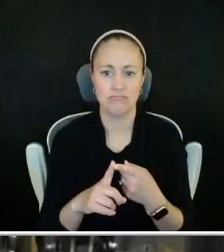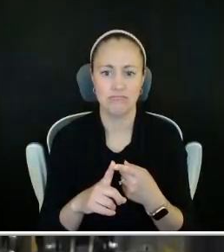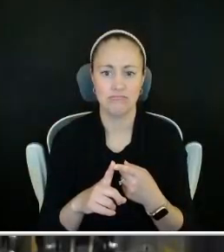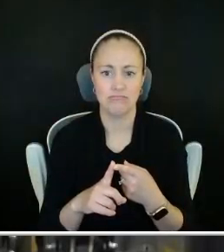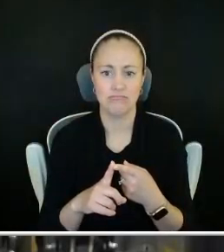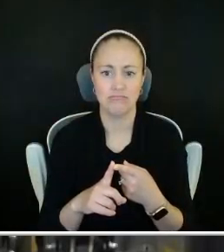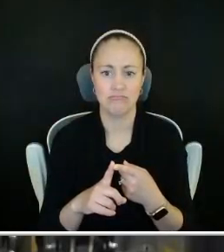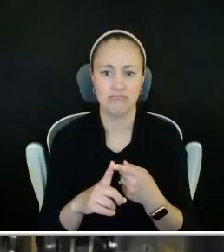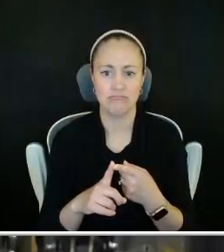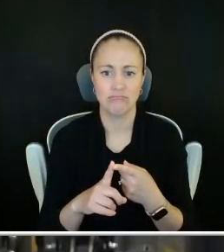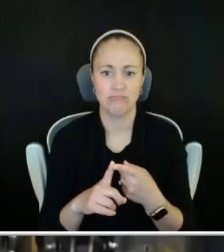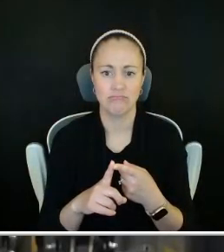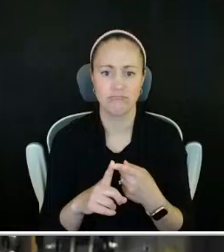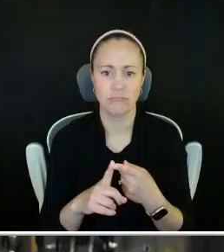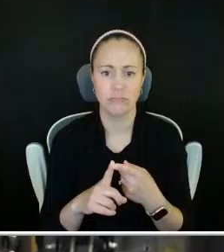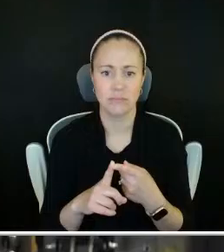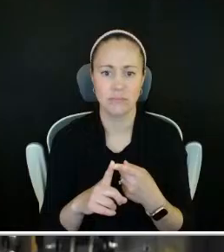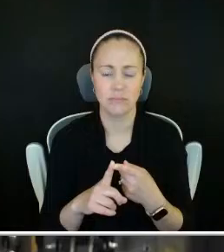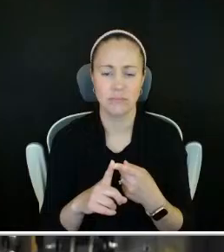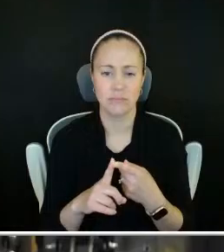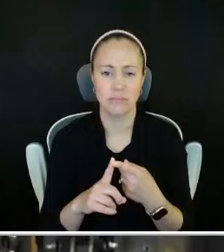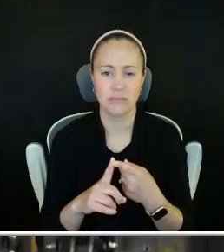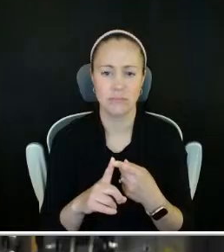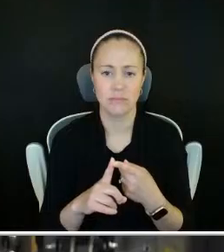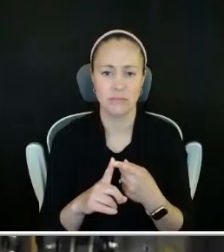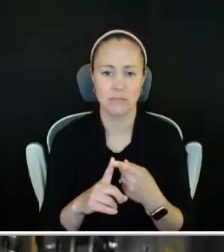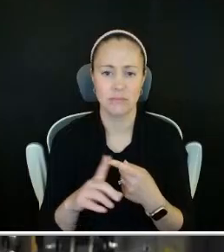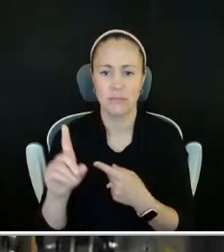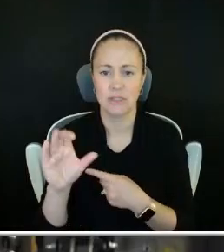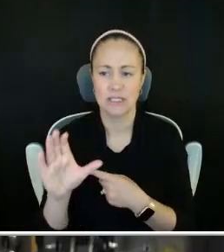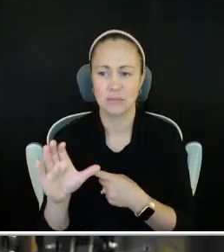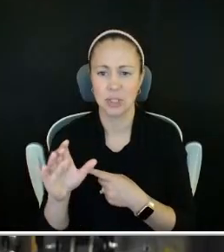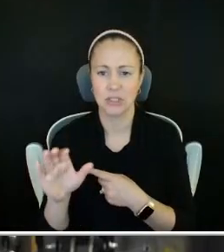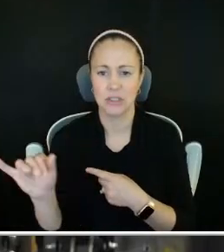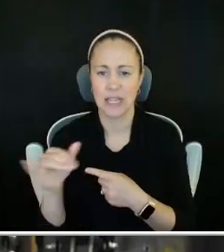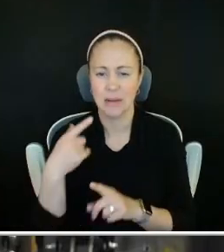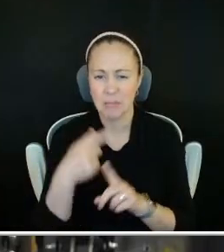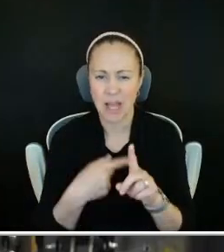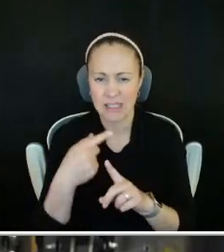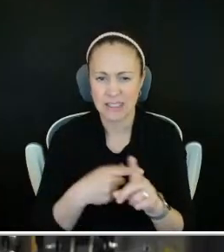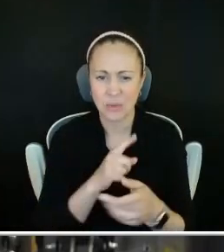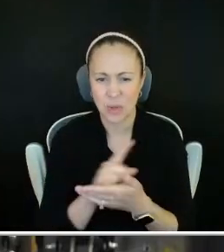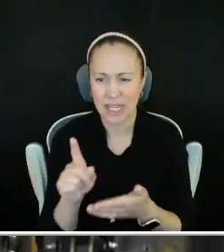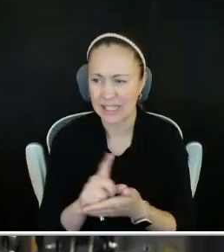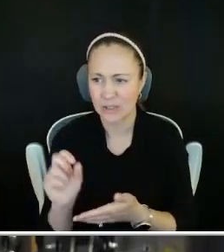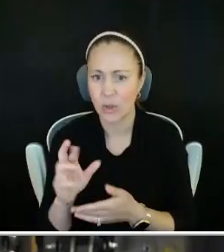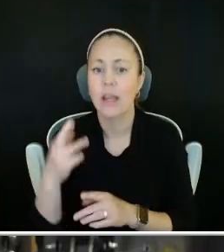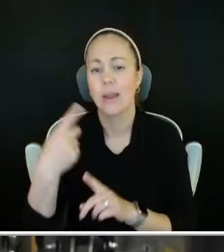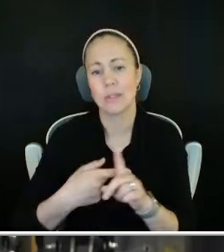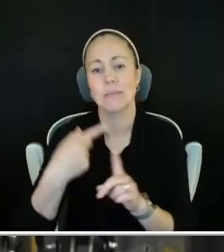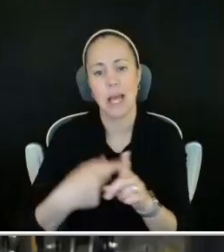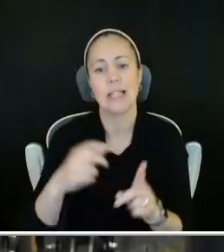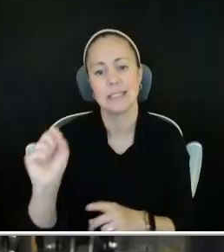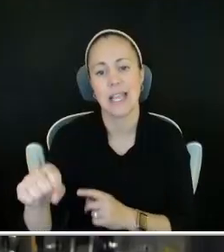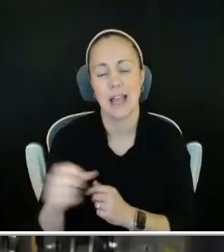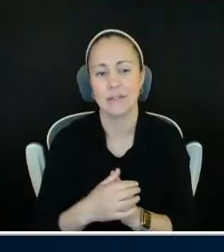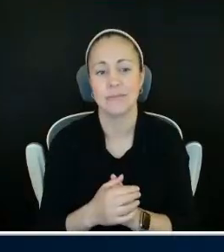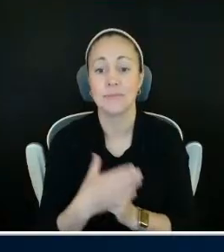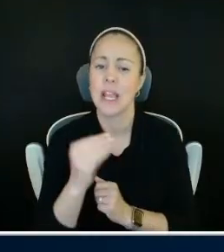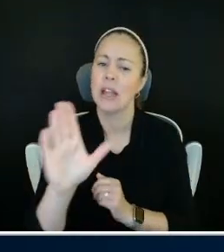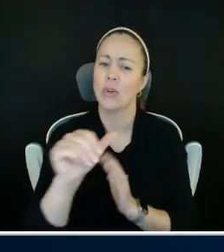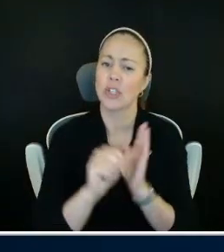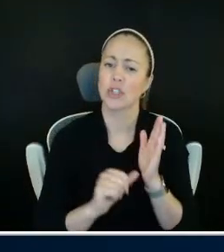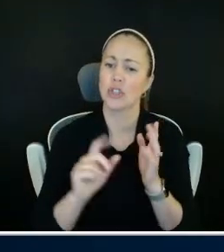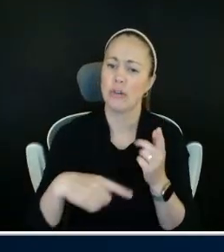Was it months? December. Was it weeks? December, months, I think. Yeah. Okay. Months, yeah. And your surgery was when?